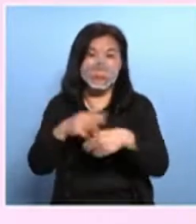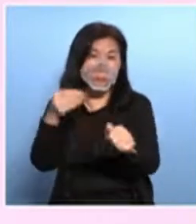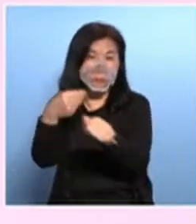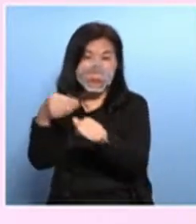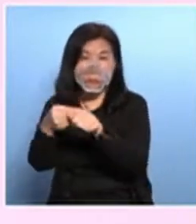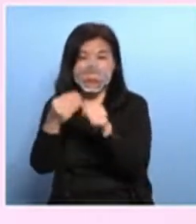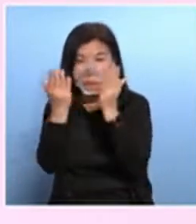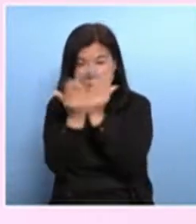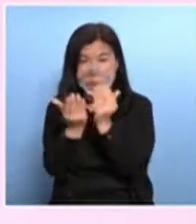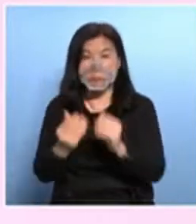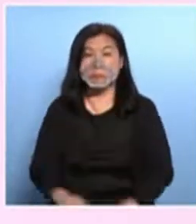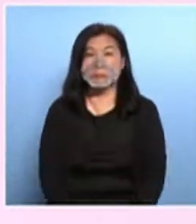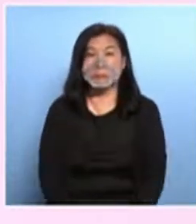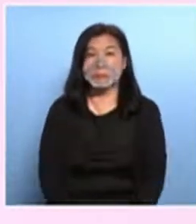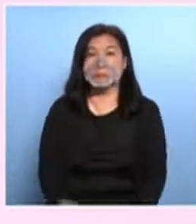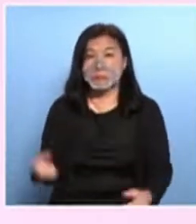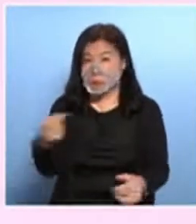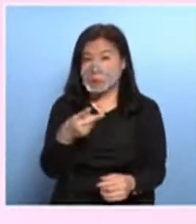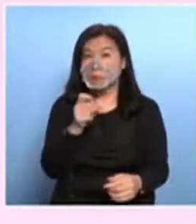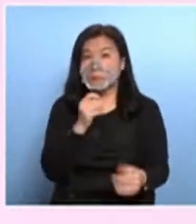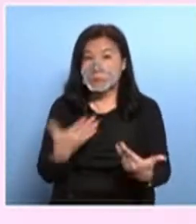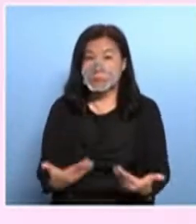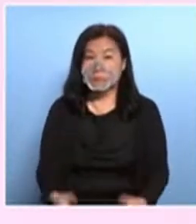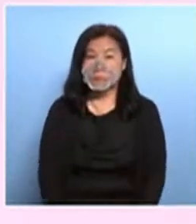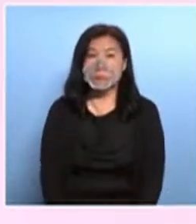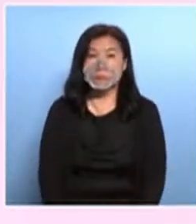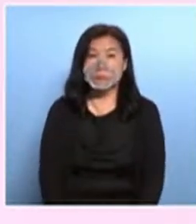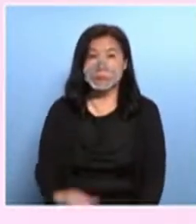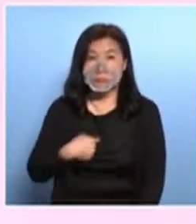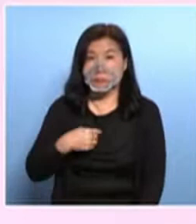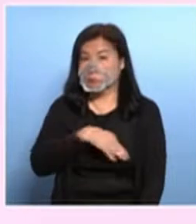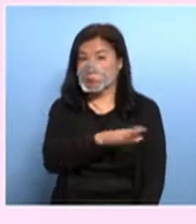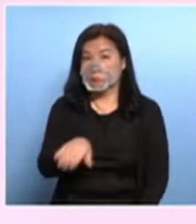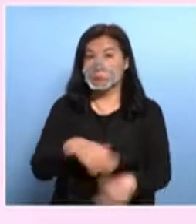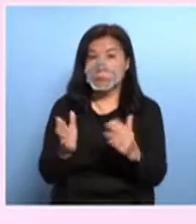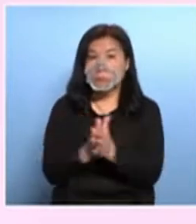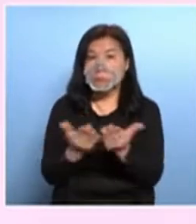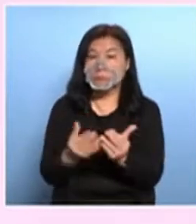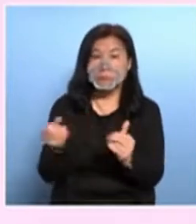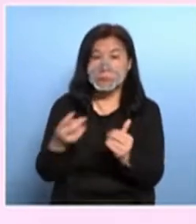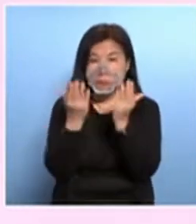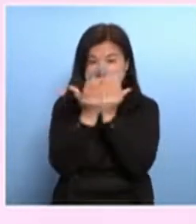elderly, carers of elderly persons and children with special needs in the area.